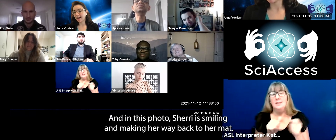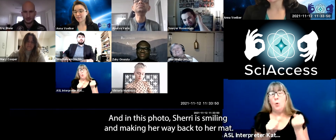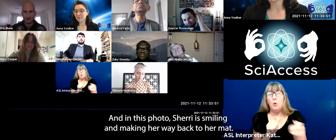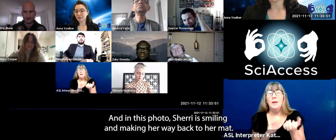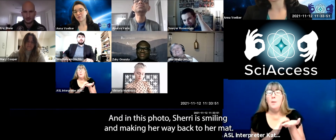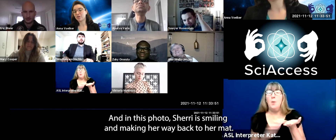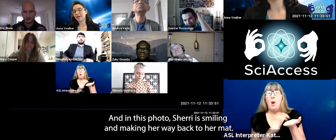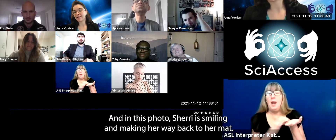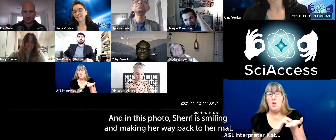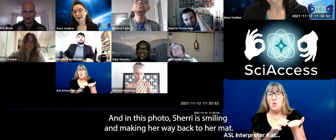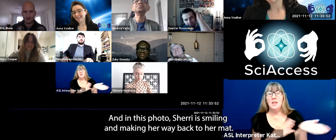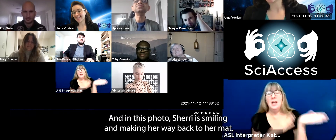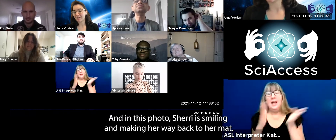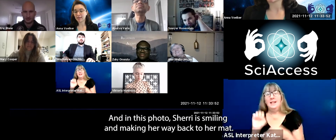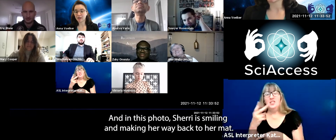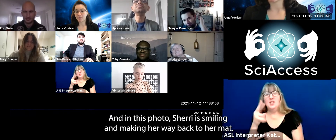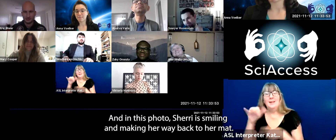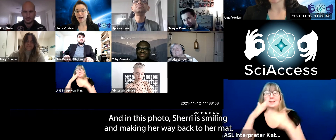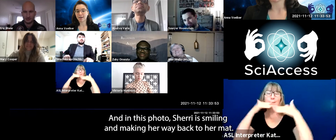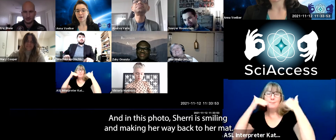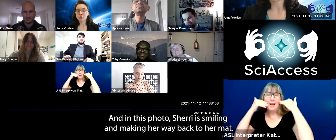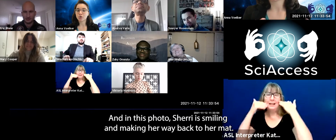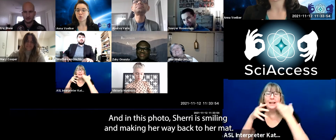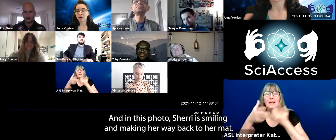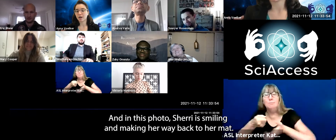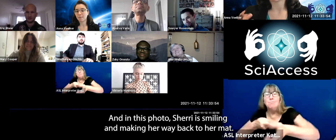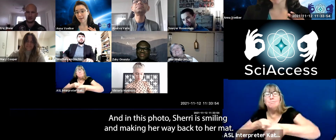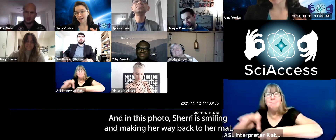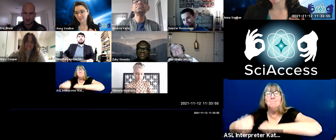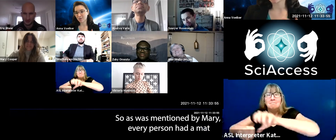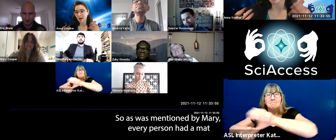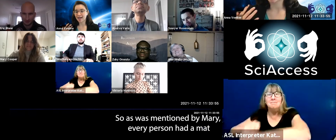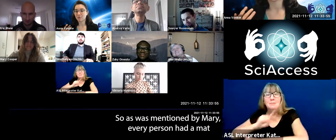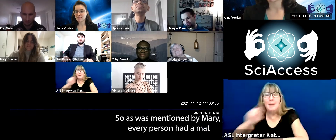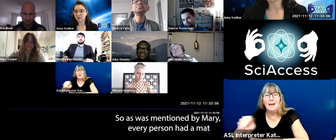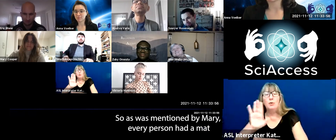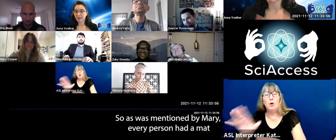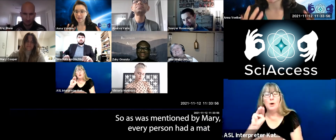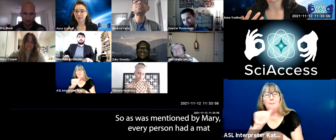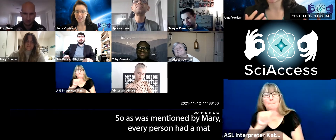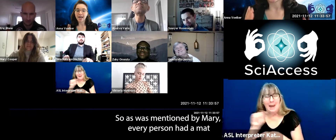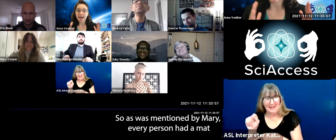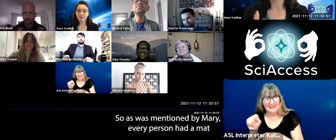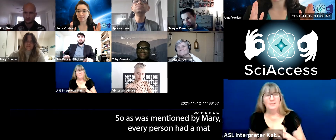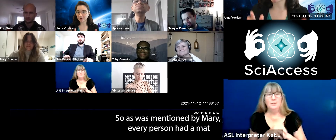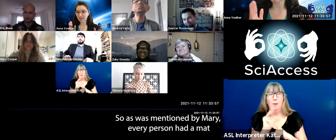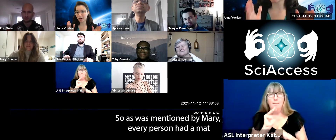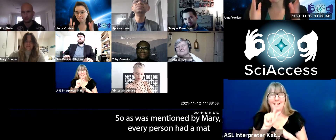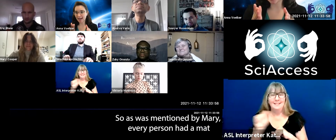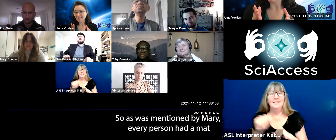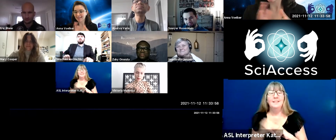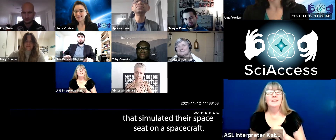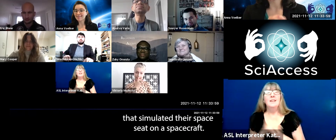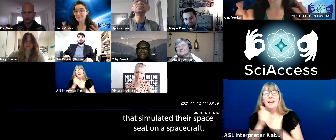that. And in this photo, Sherry is smiling and making her way back to her mat. So as was mentioned by Mary, every person had